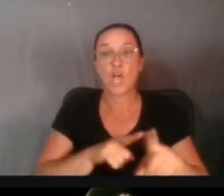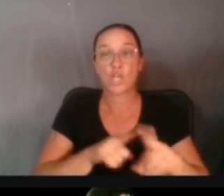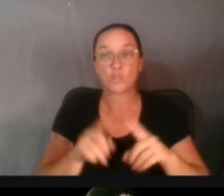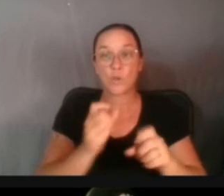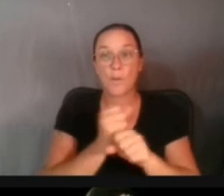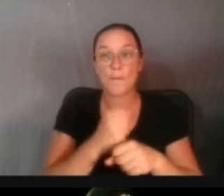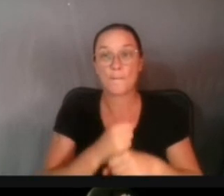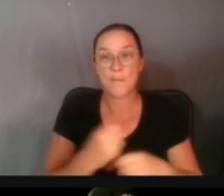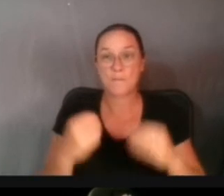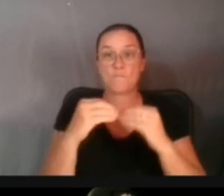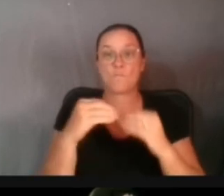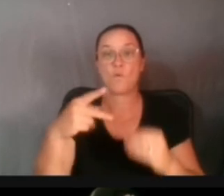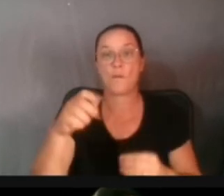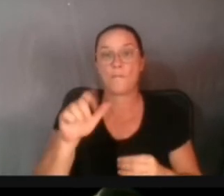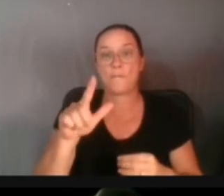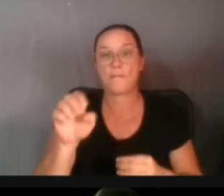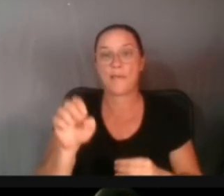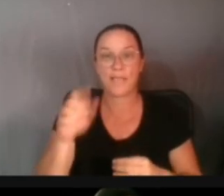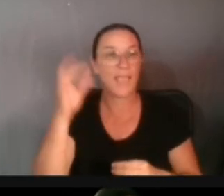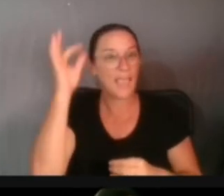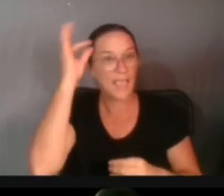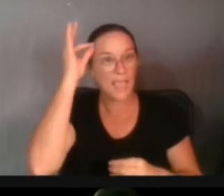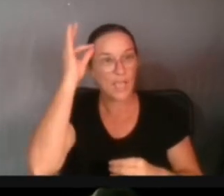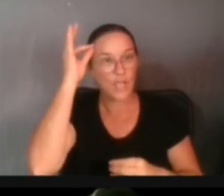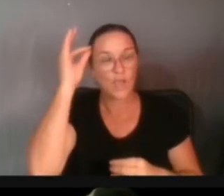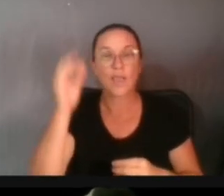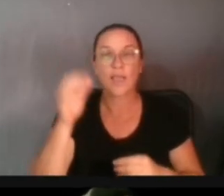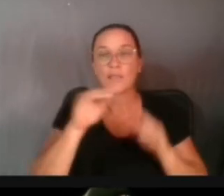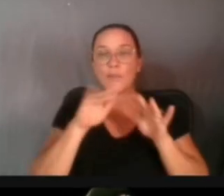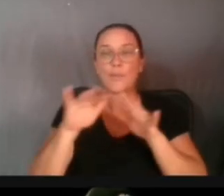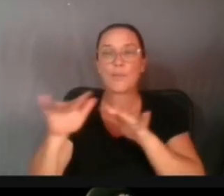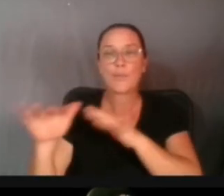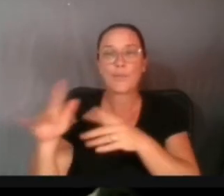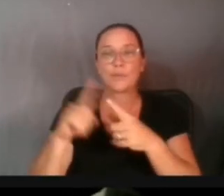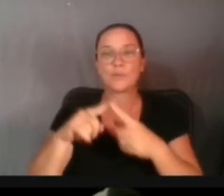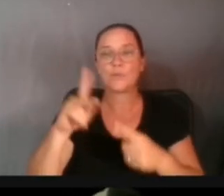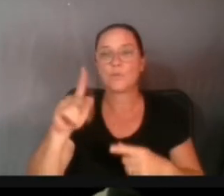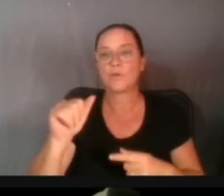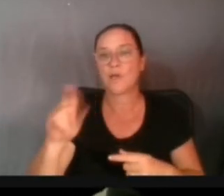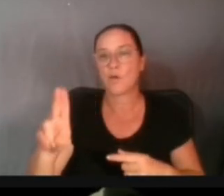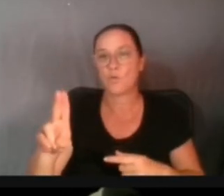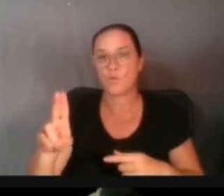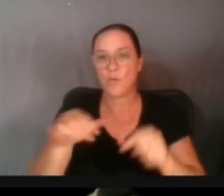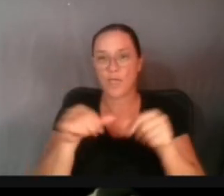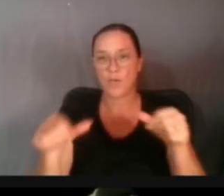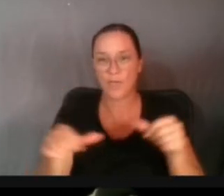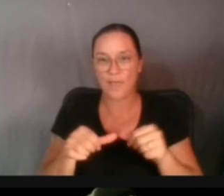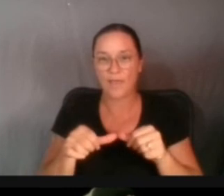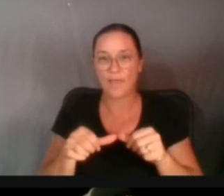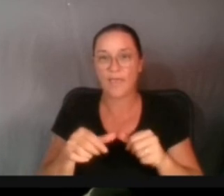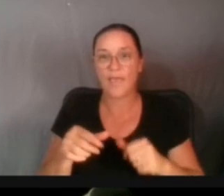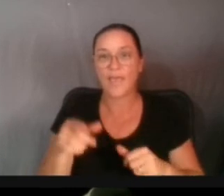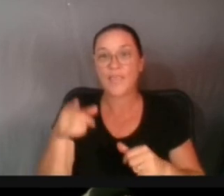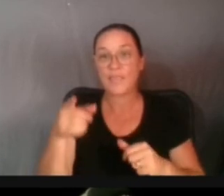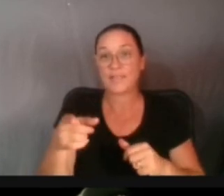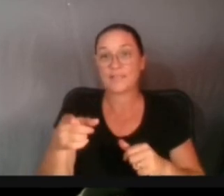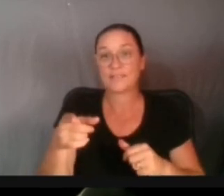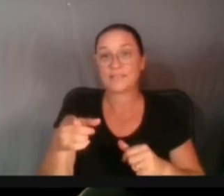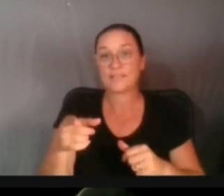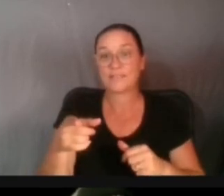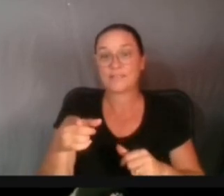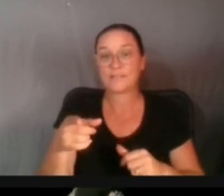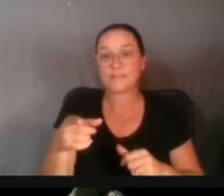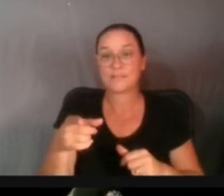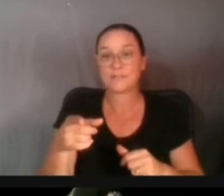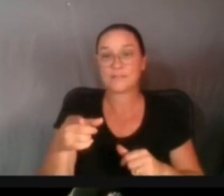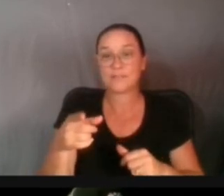hair that has been wafting down into the Ka'u area. And here was some that was